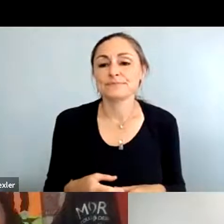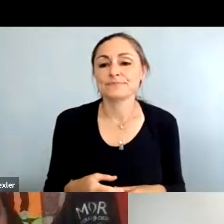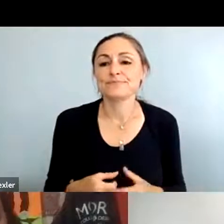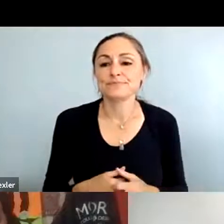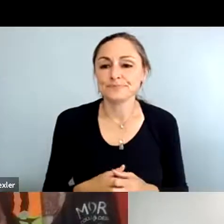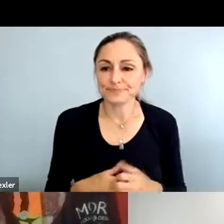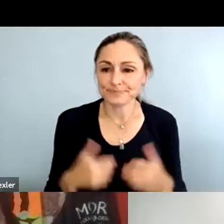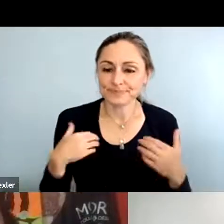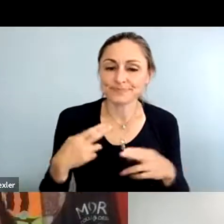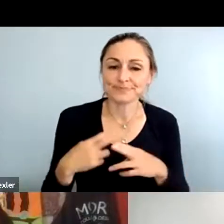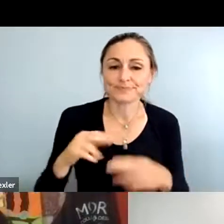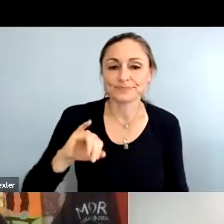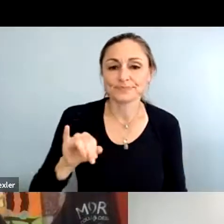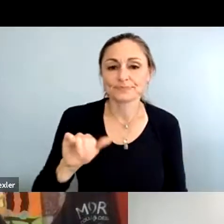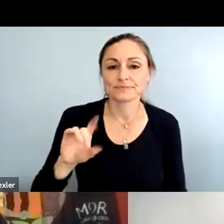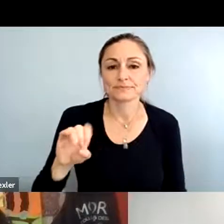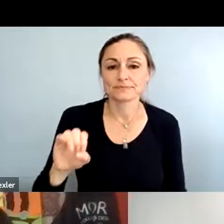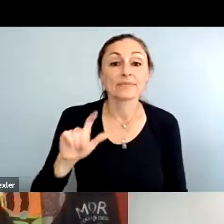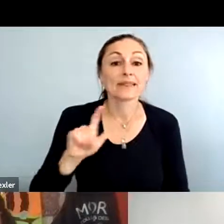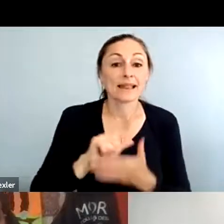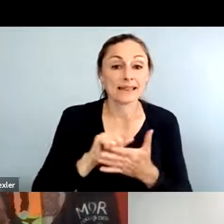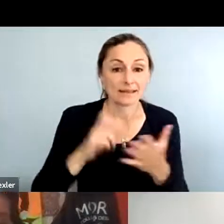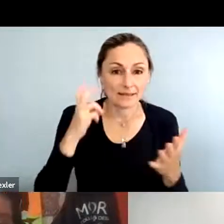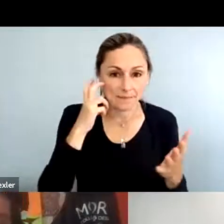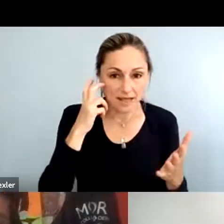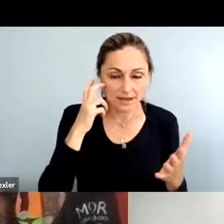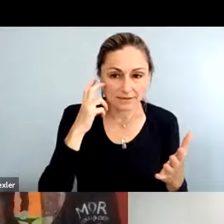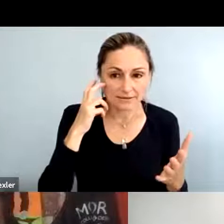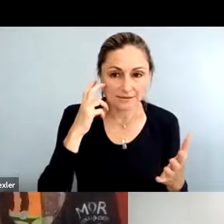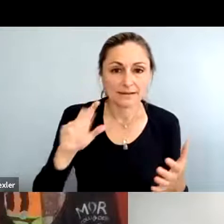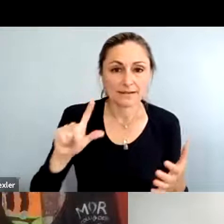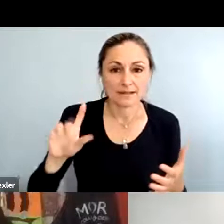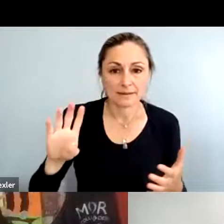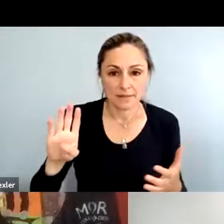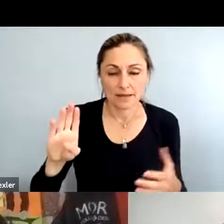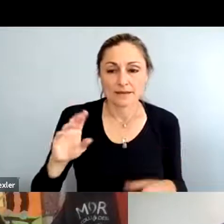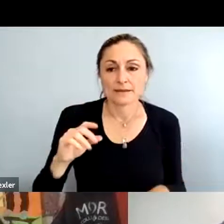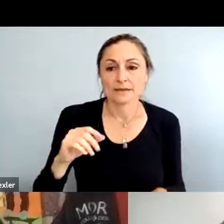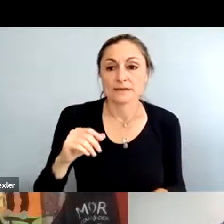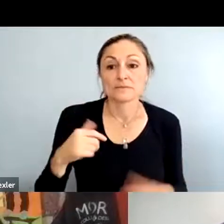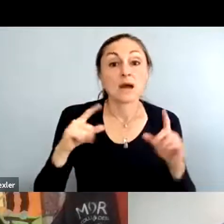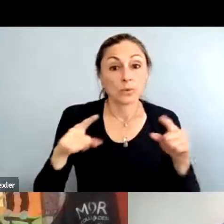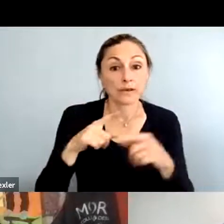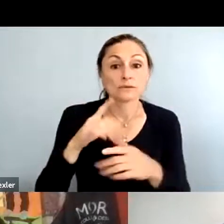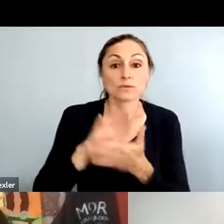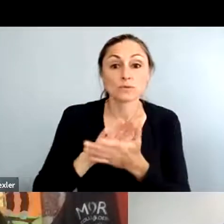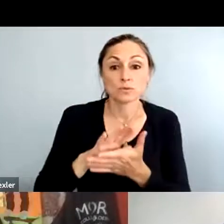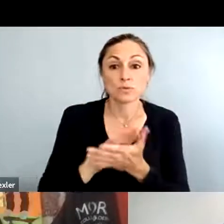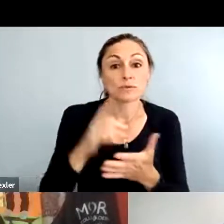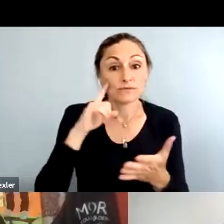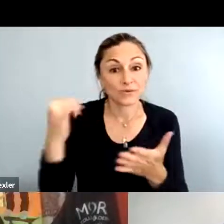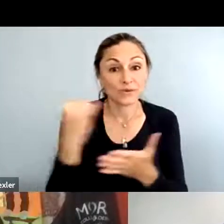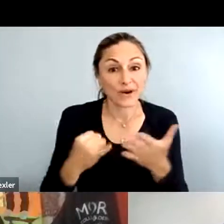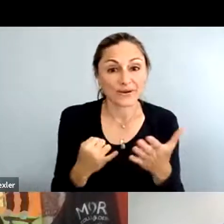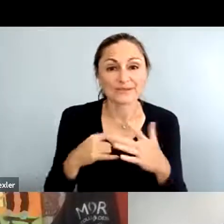but yeah, my name is Jade. I am legally blind, and I went to school for art, so